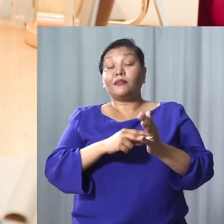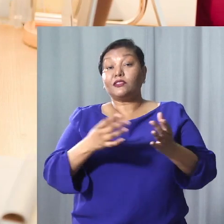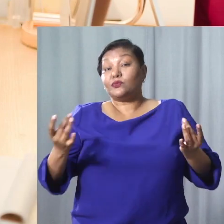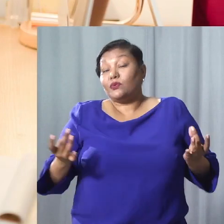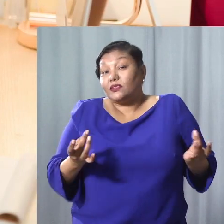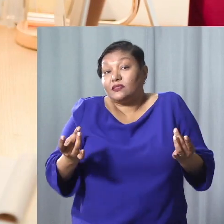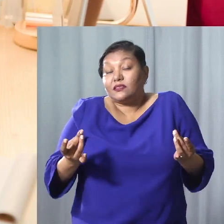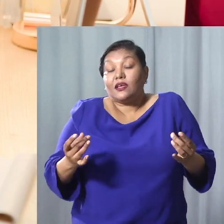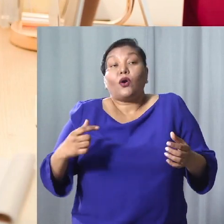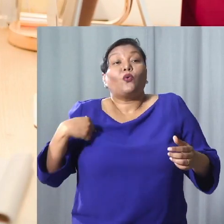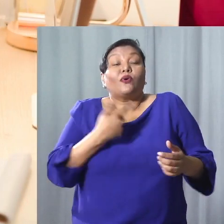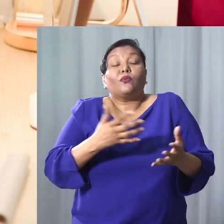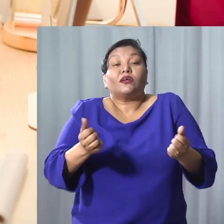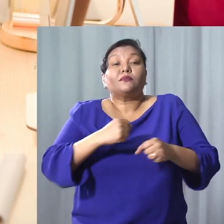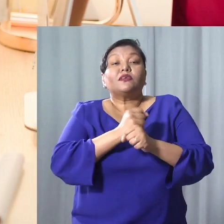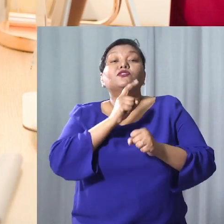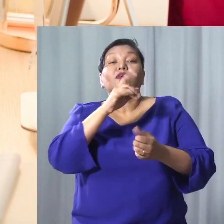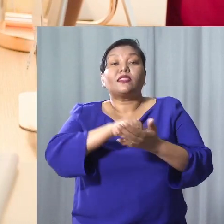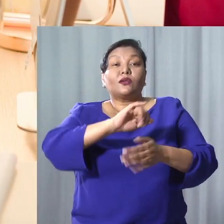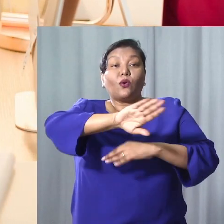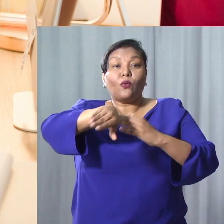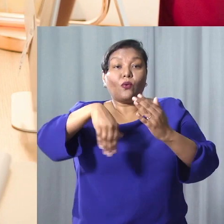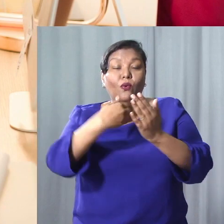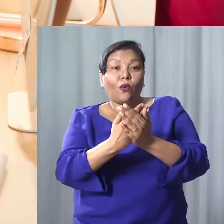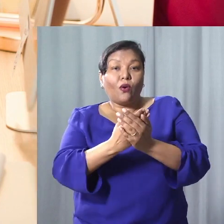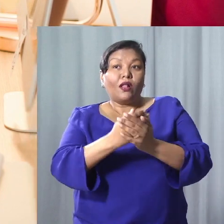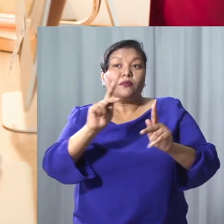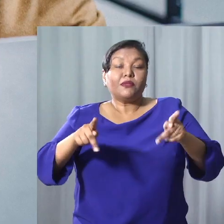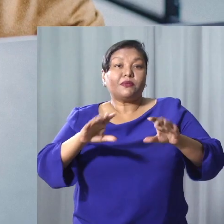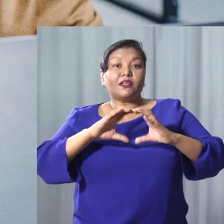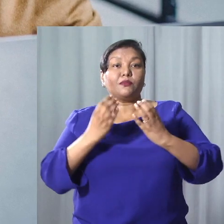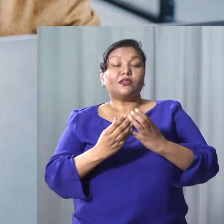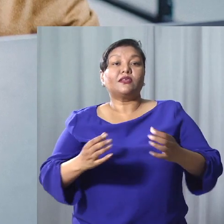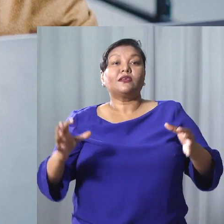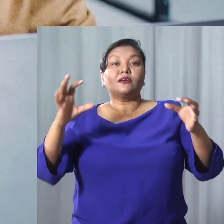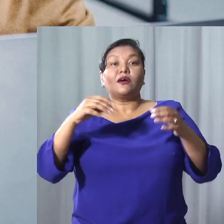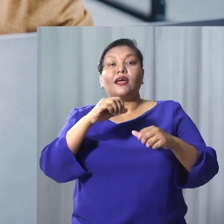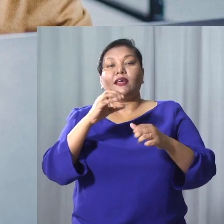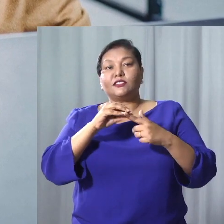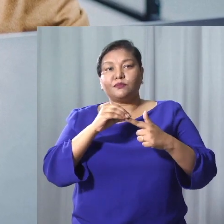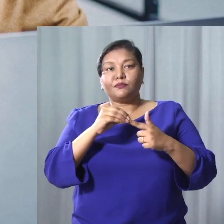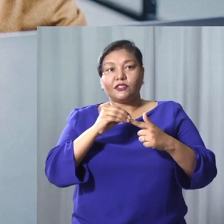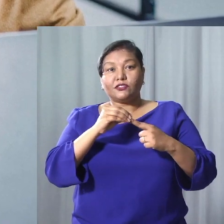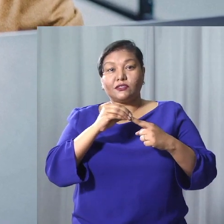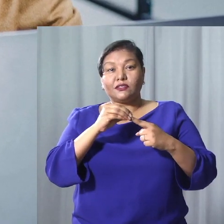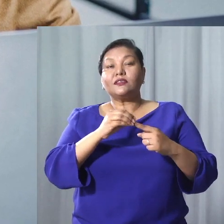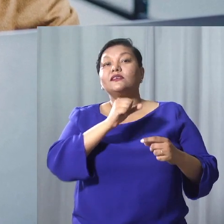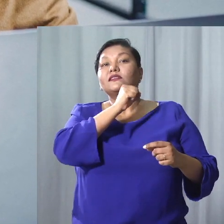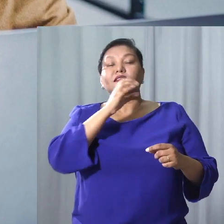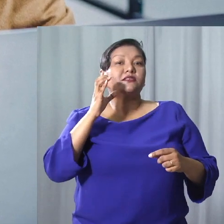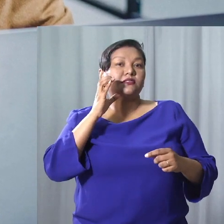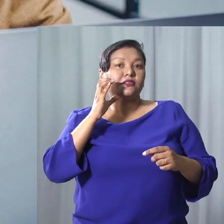in ensuring that all members of our communities, including you, our seniors, across Trinidad and Tobago